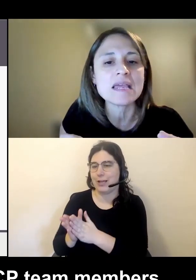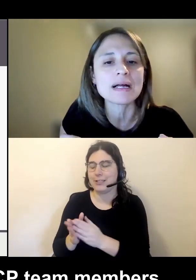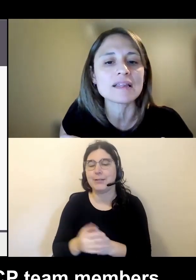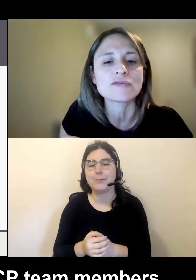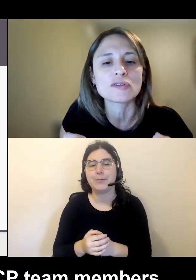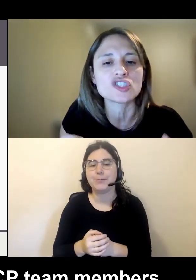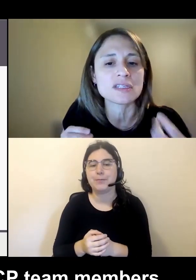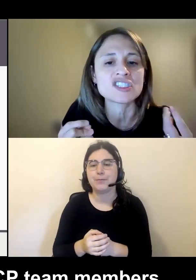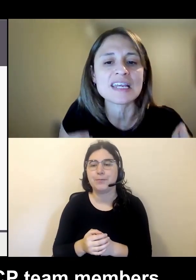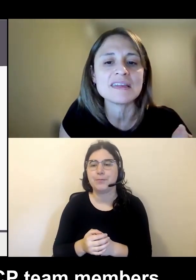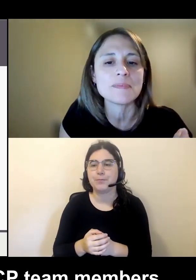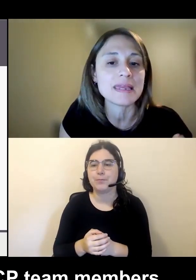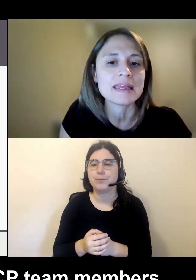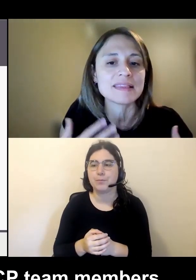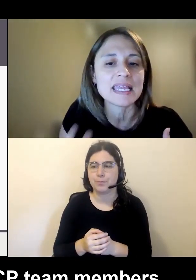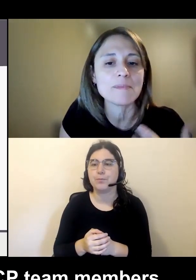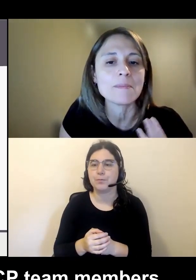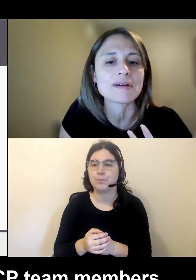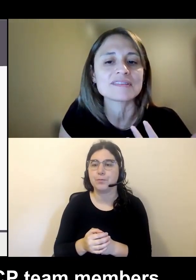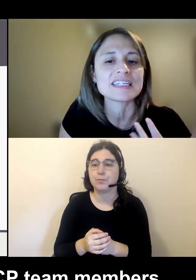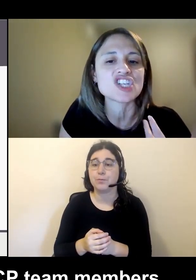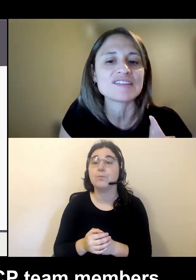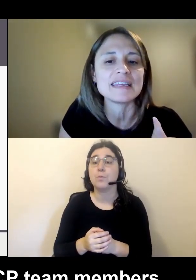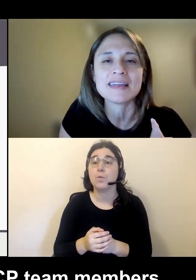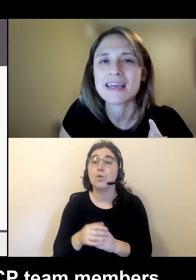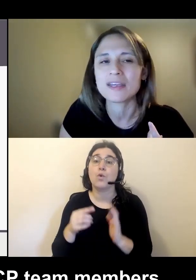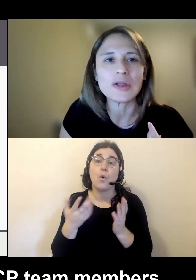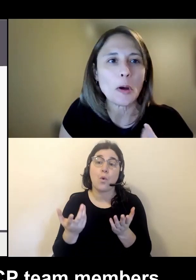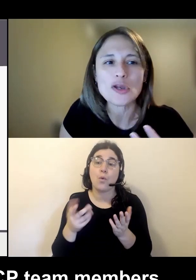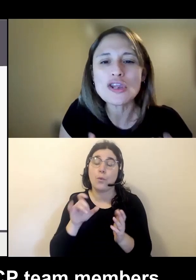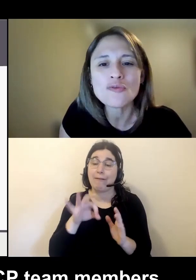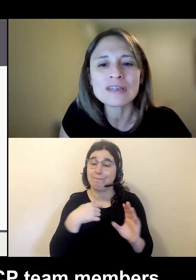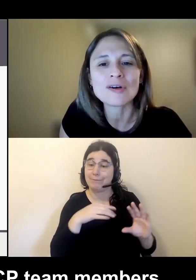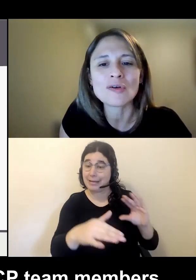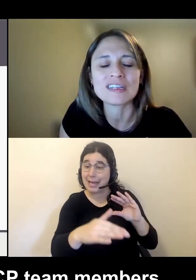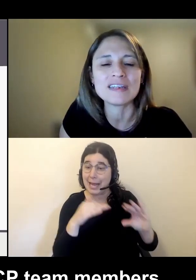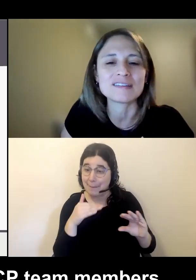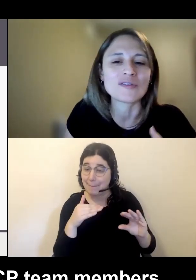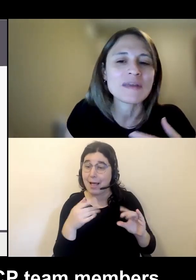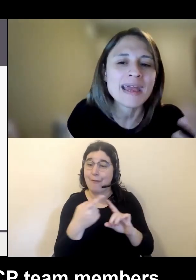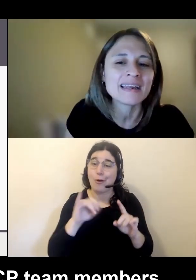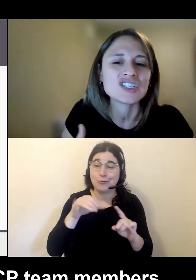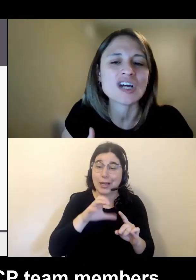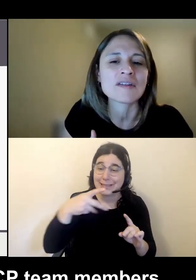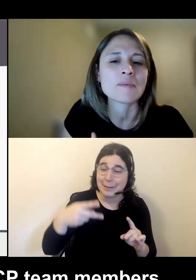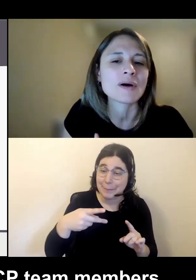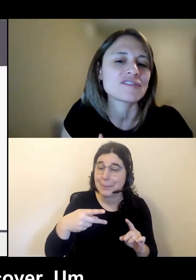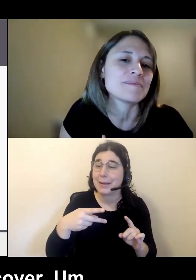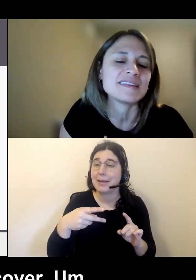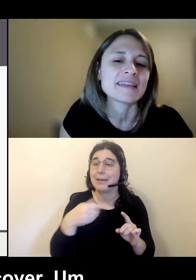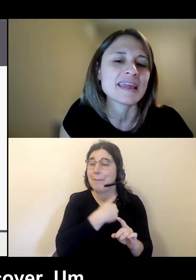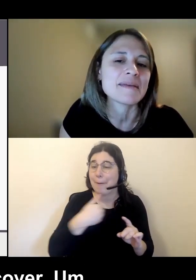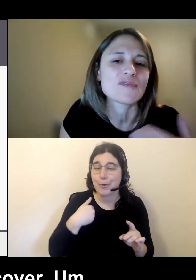receiving emails from the JCP team members suggesting, new resources or emailing each other